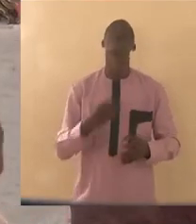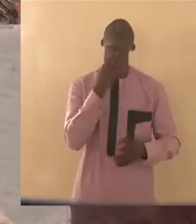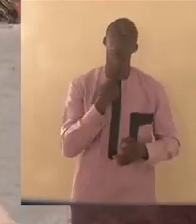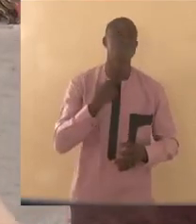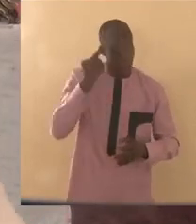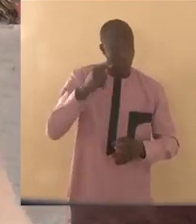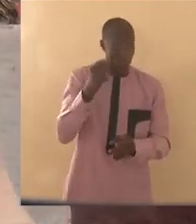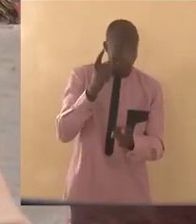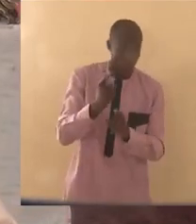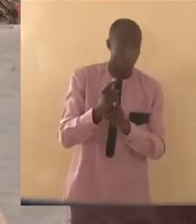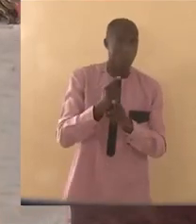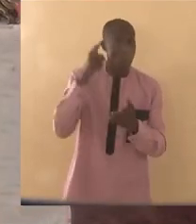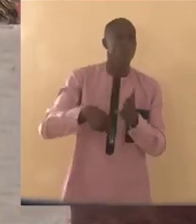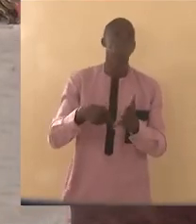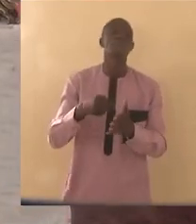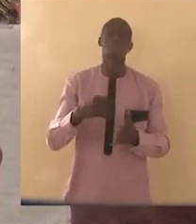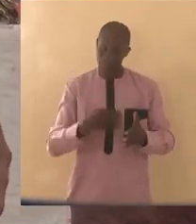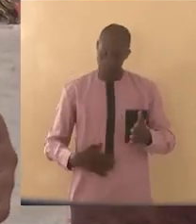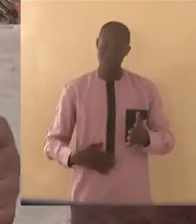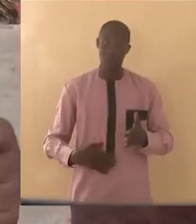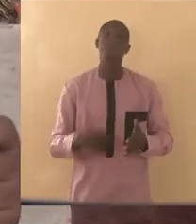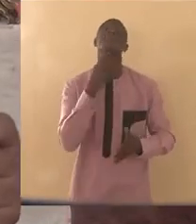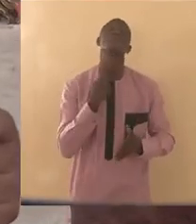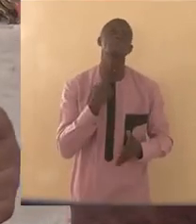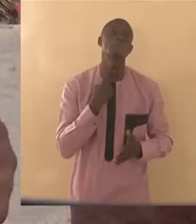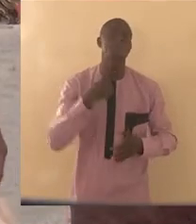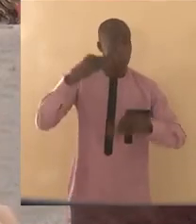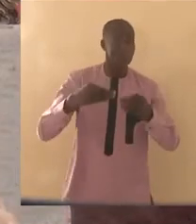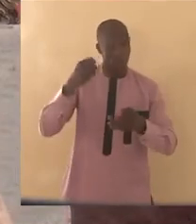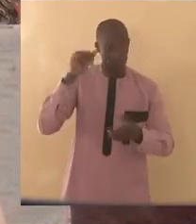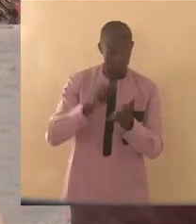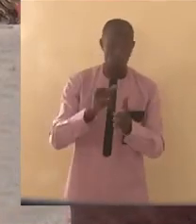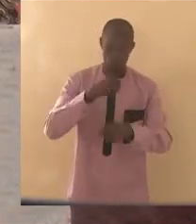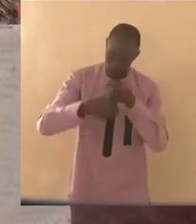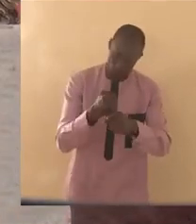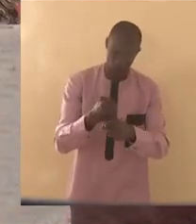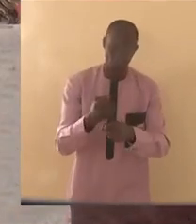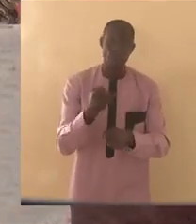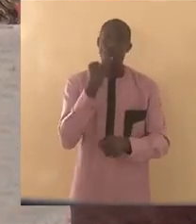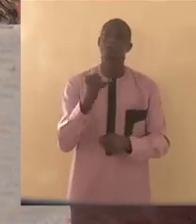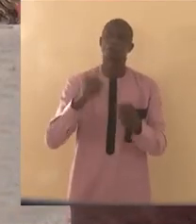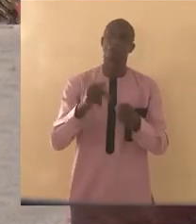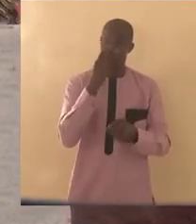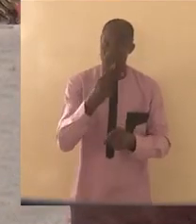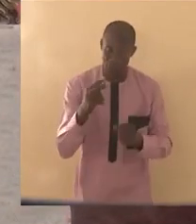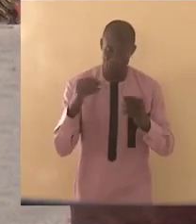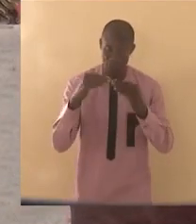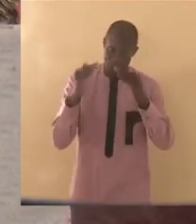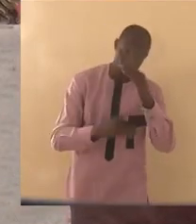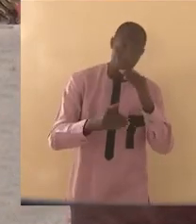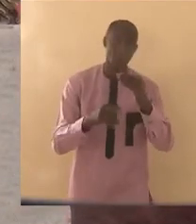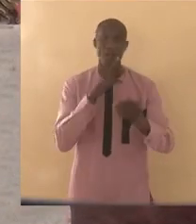for righteousness, for justice. Do you know what it means to hunger and thirst for justice? That's to suffer. It's to see